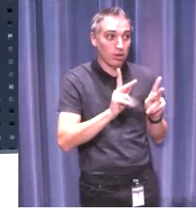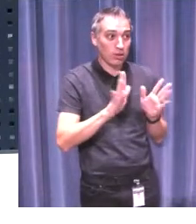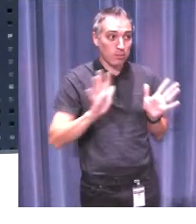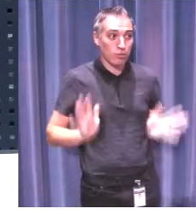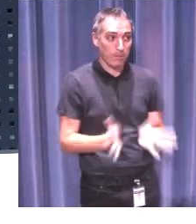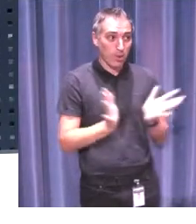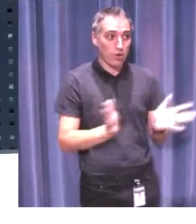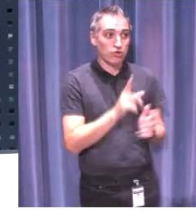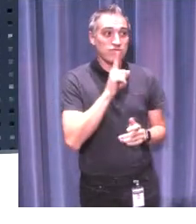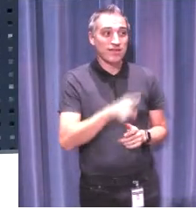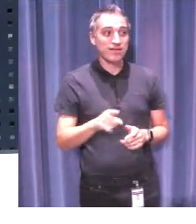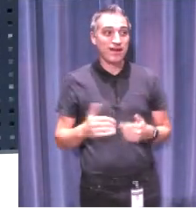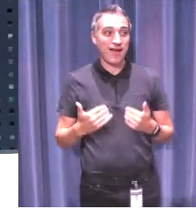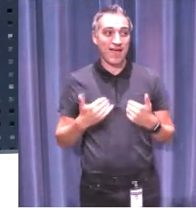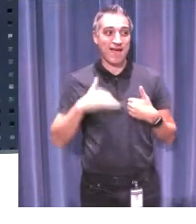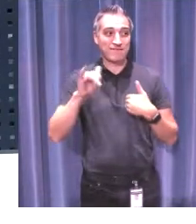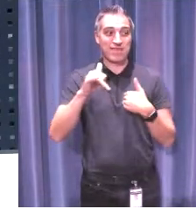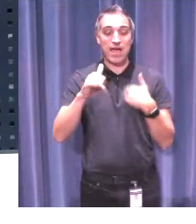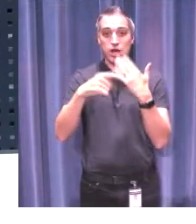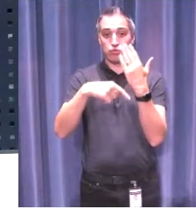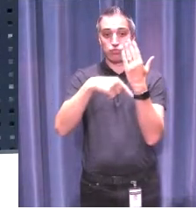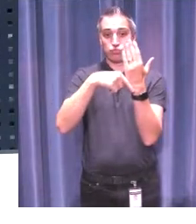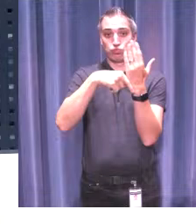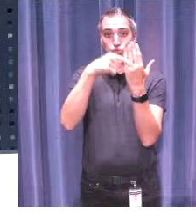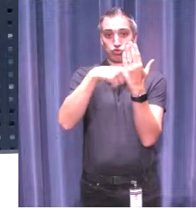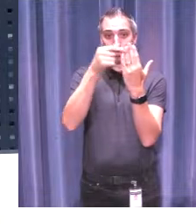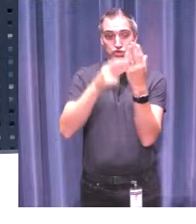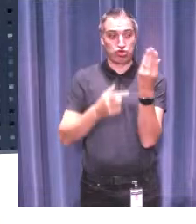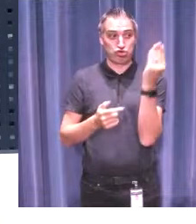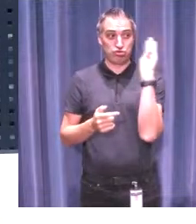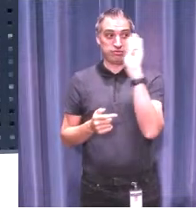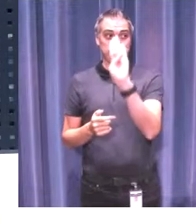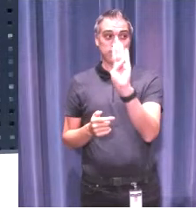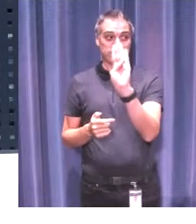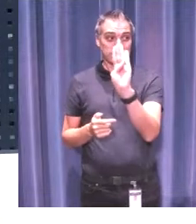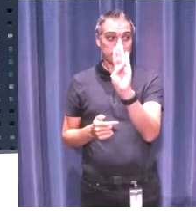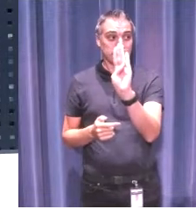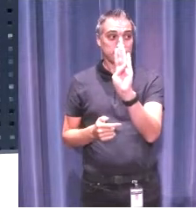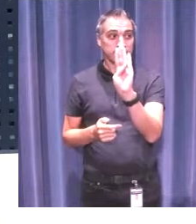as a matter of fact, I have that brochure with me today.